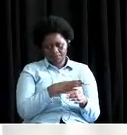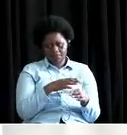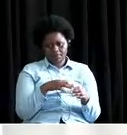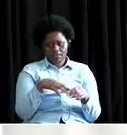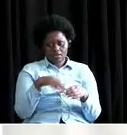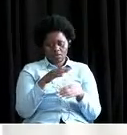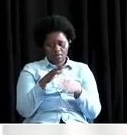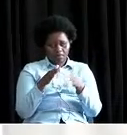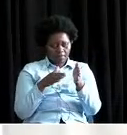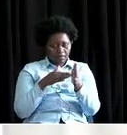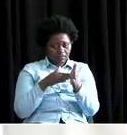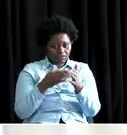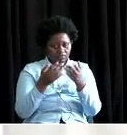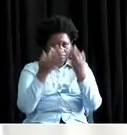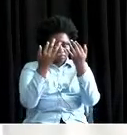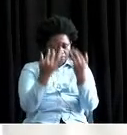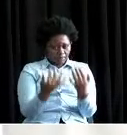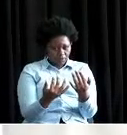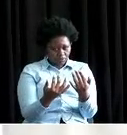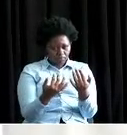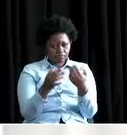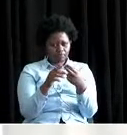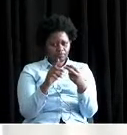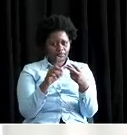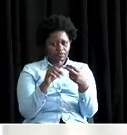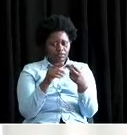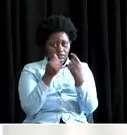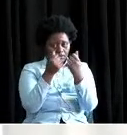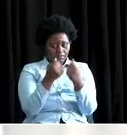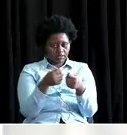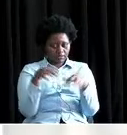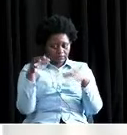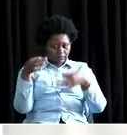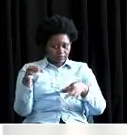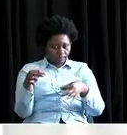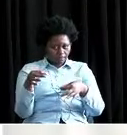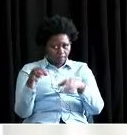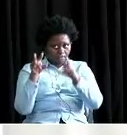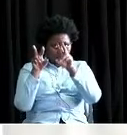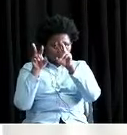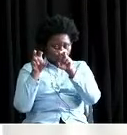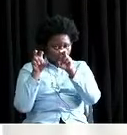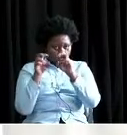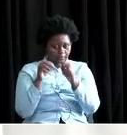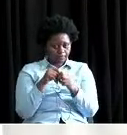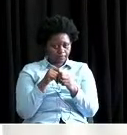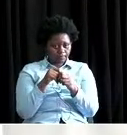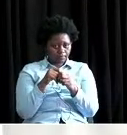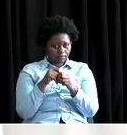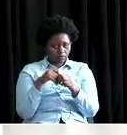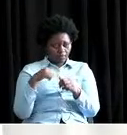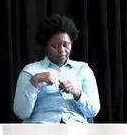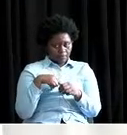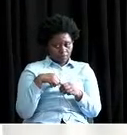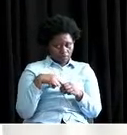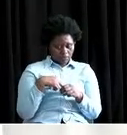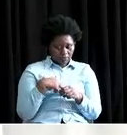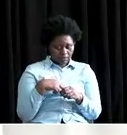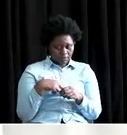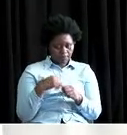the implementation of the budget and the financial state of affairs of the municipality.